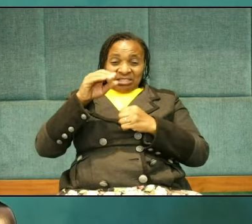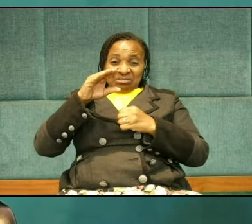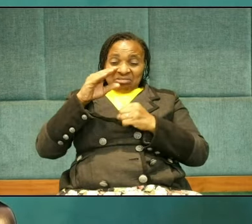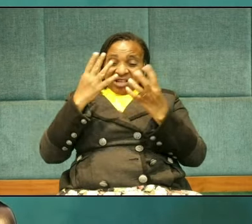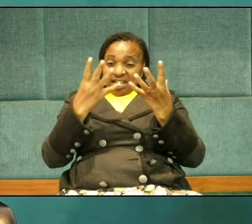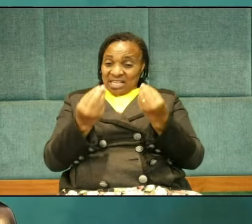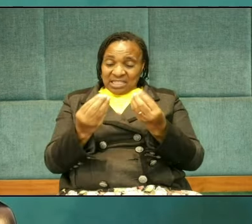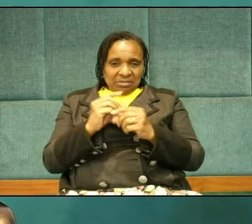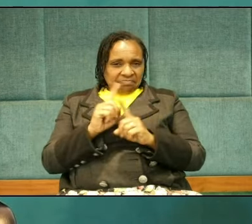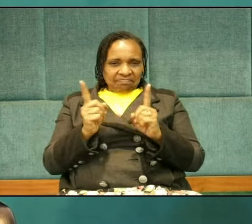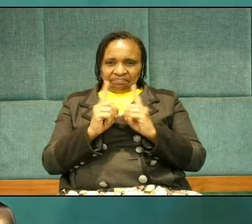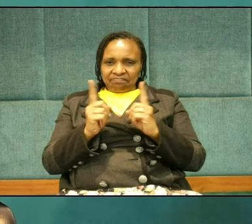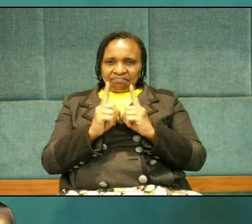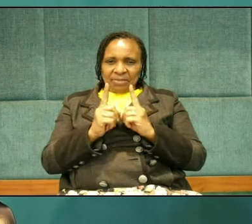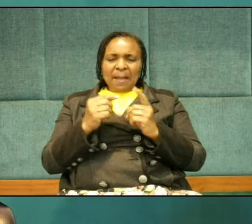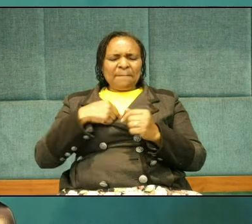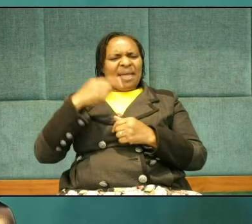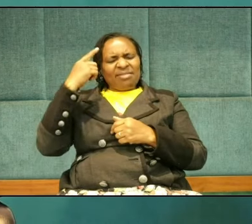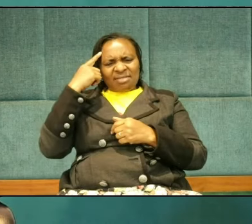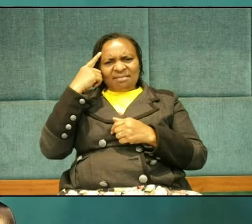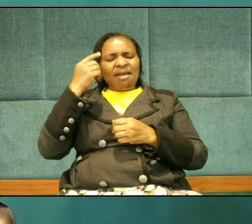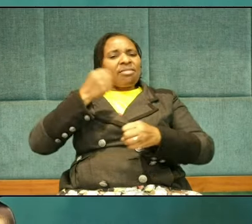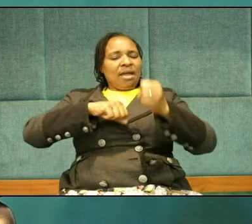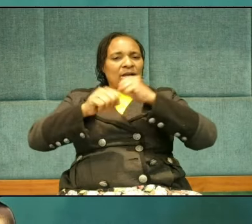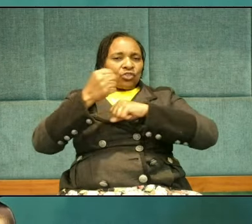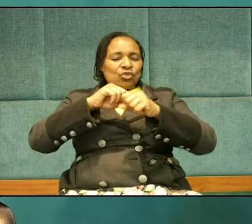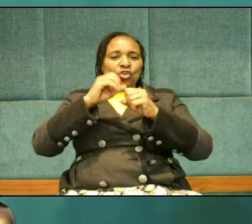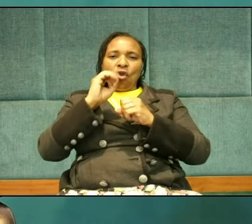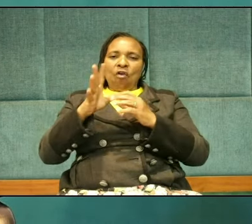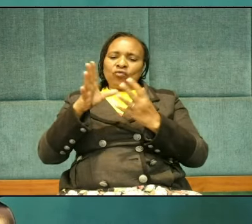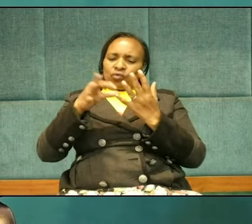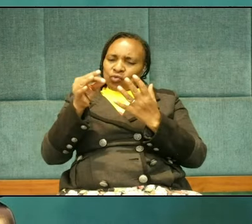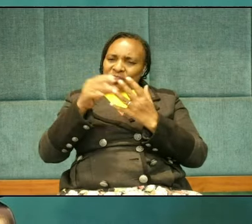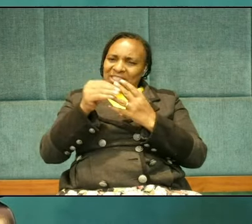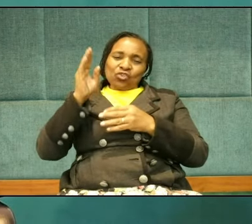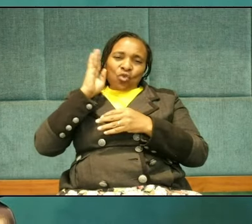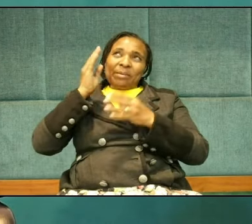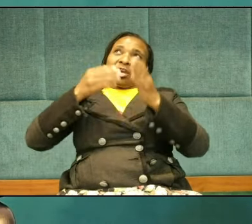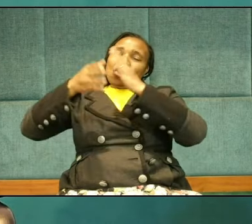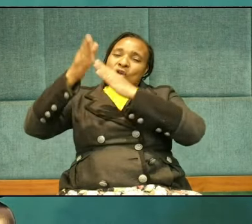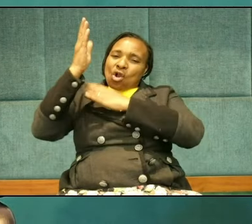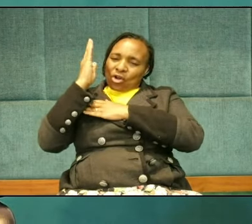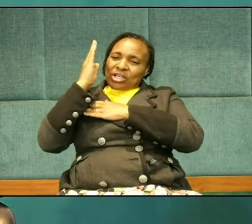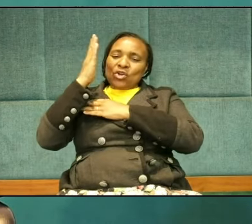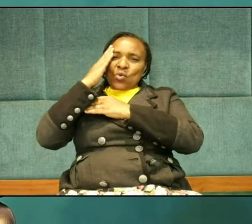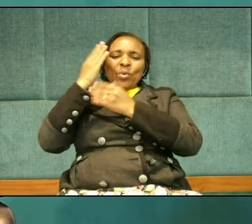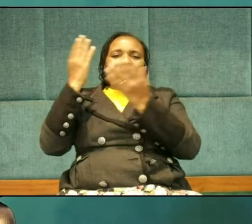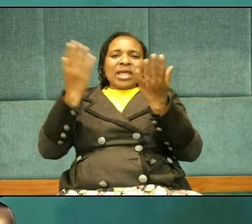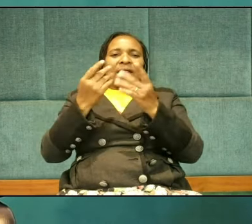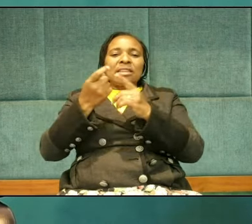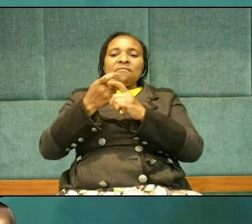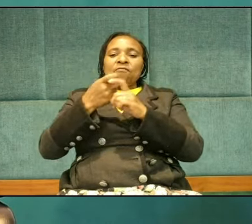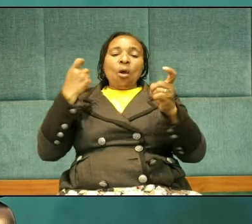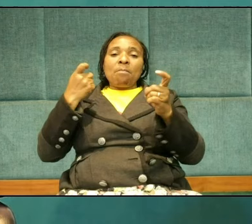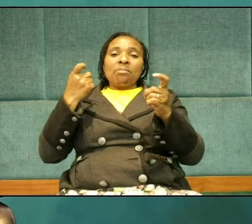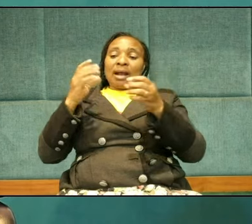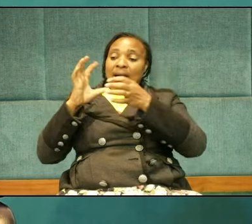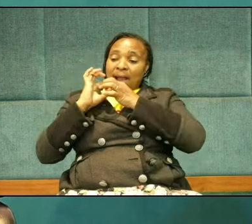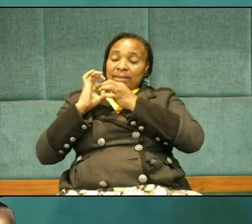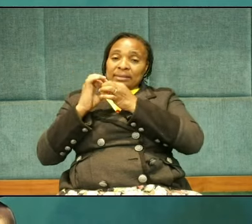granted. So I think the action of actually choosing to obey God and knowing where they came from and their